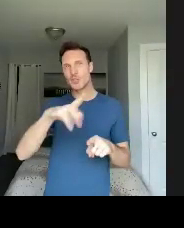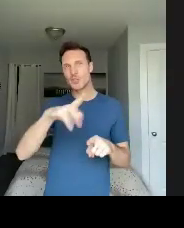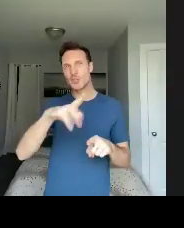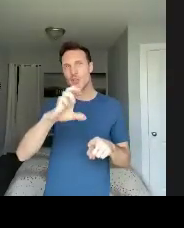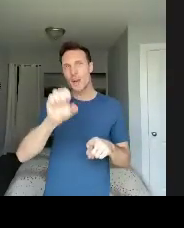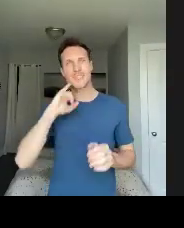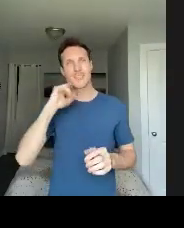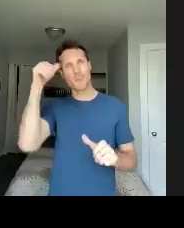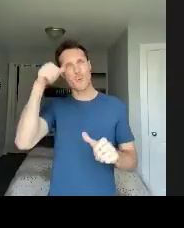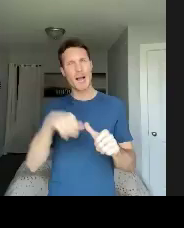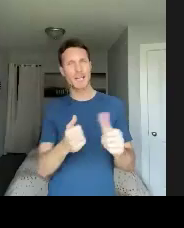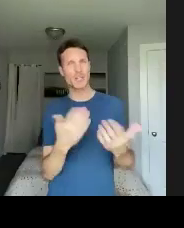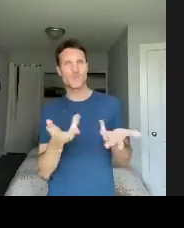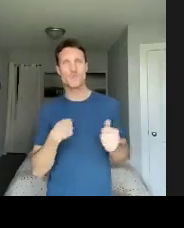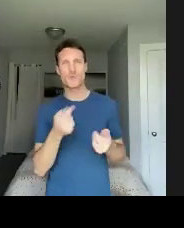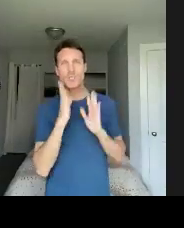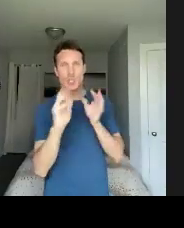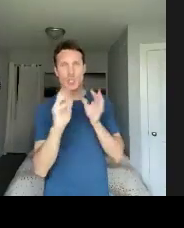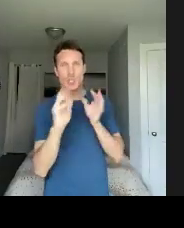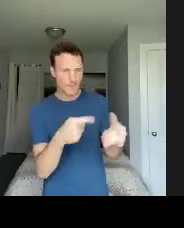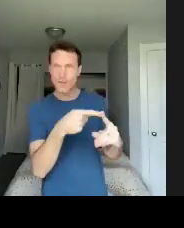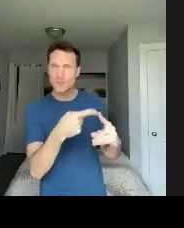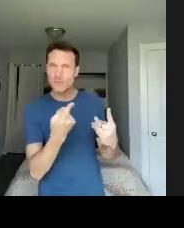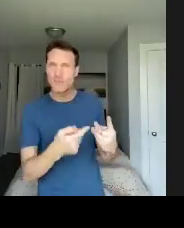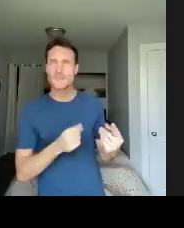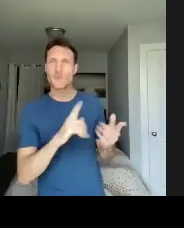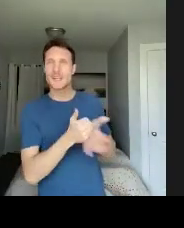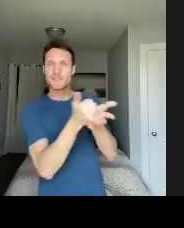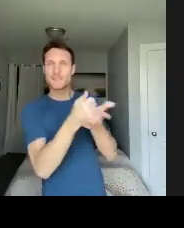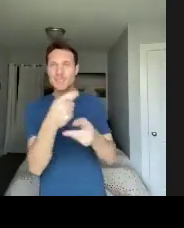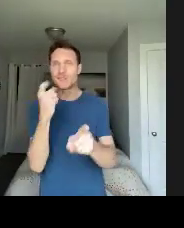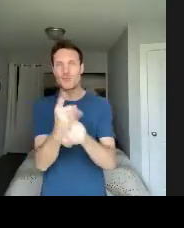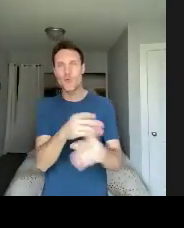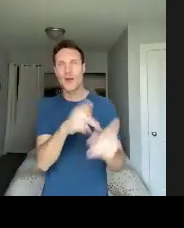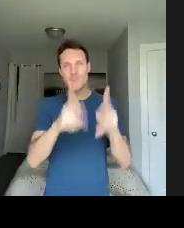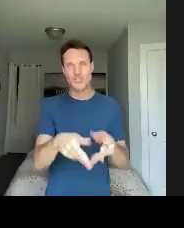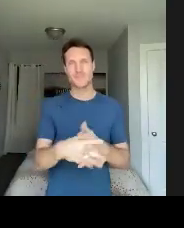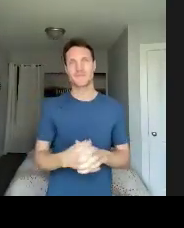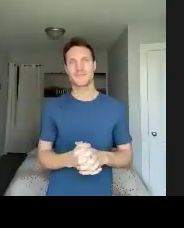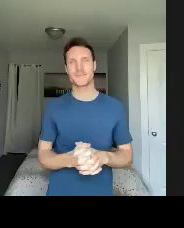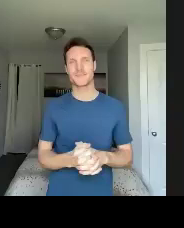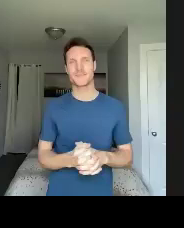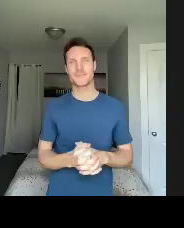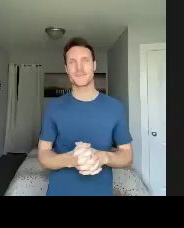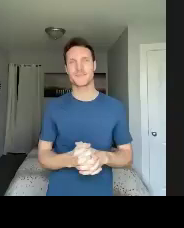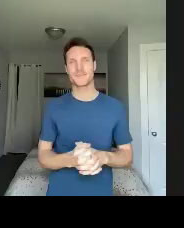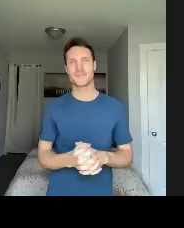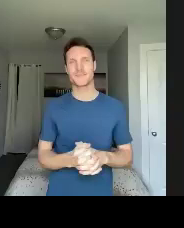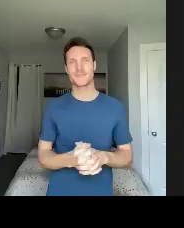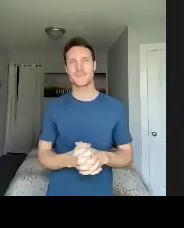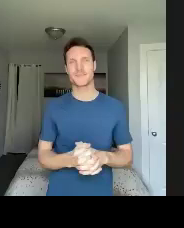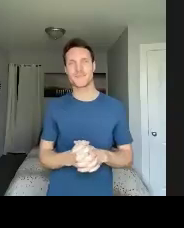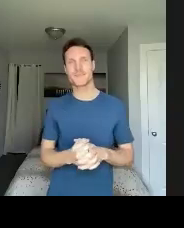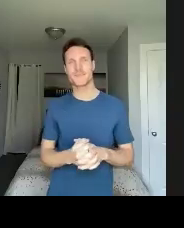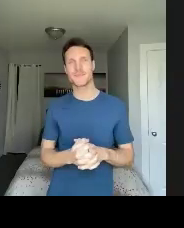is, so that we can help get you to the right person and have a little bit of context. When we get to that